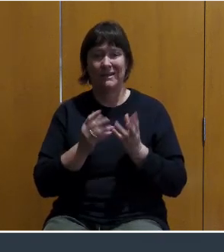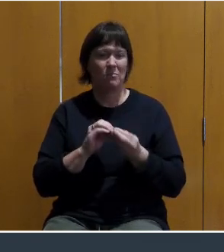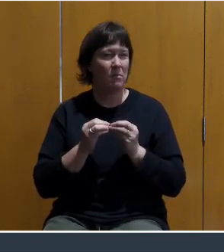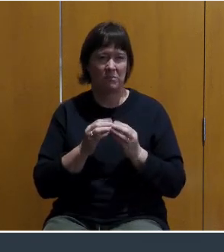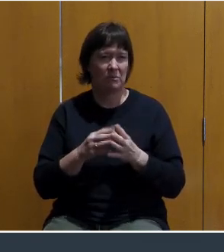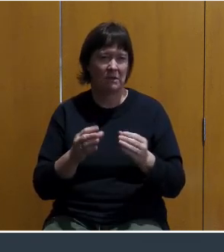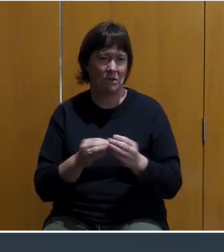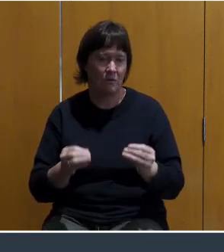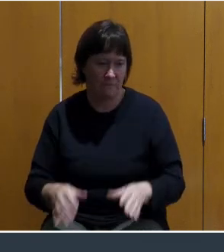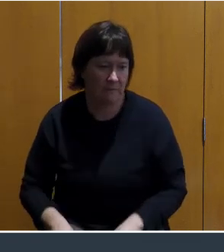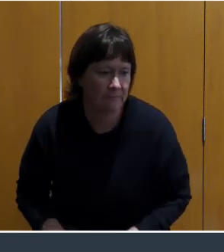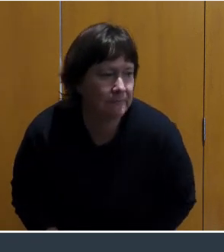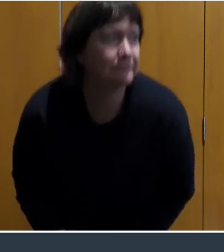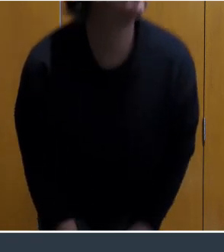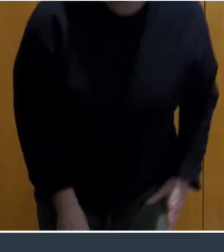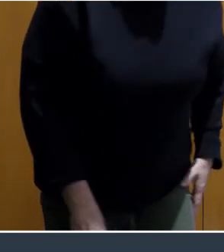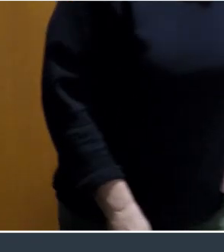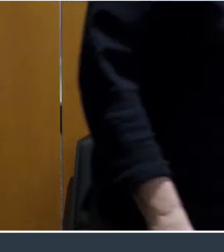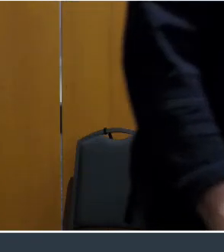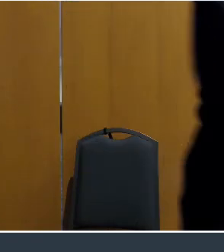about not consulting with the public.